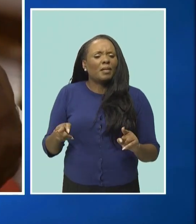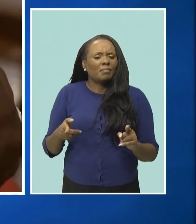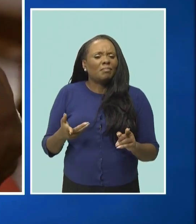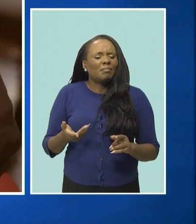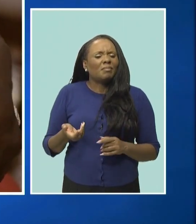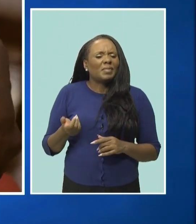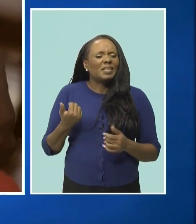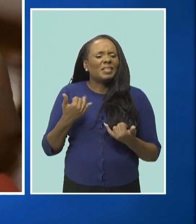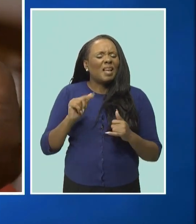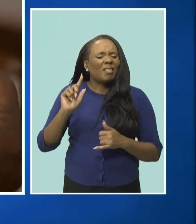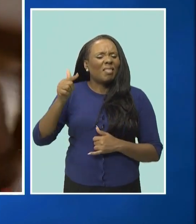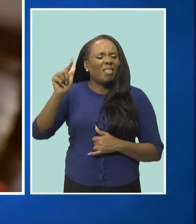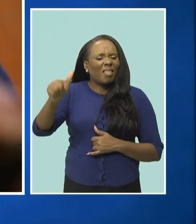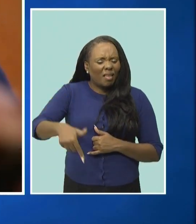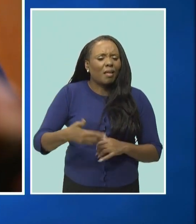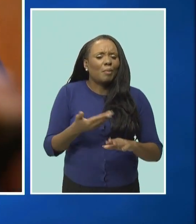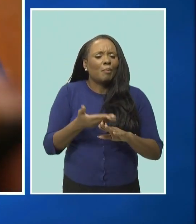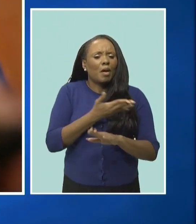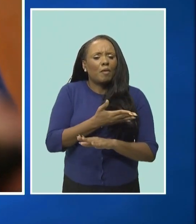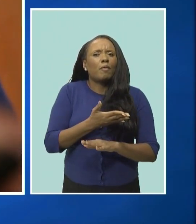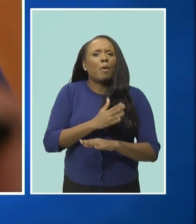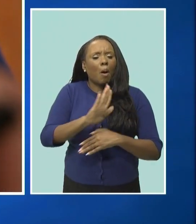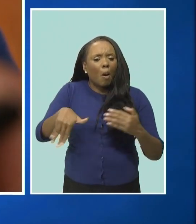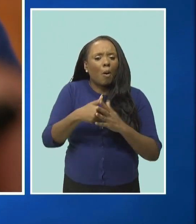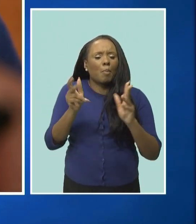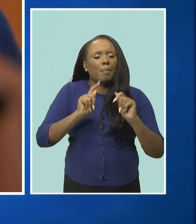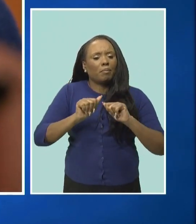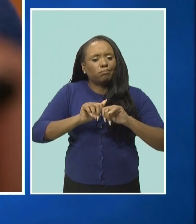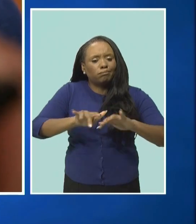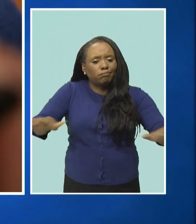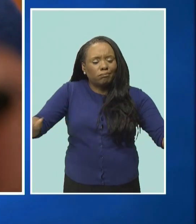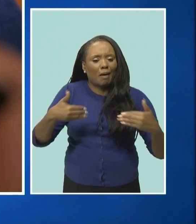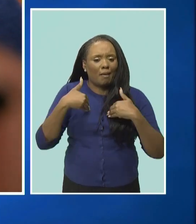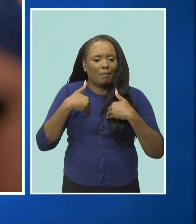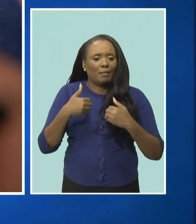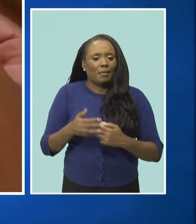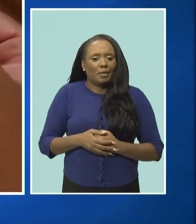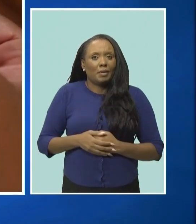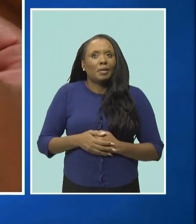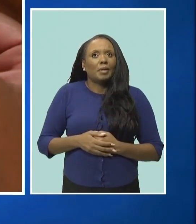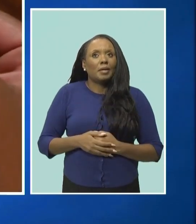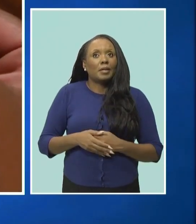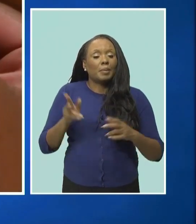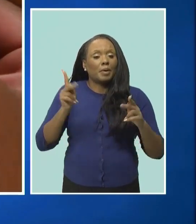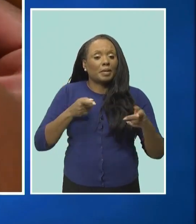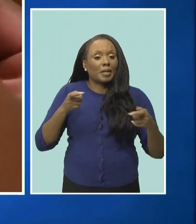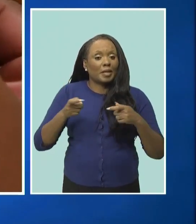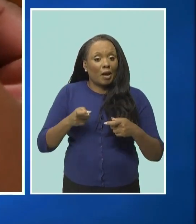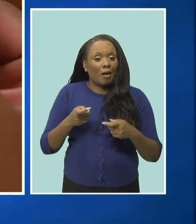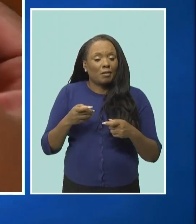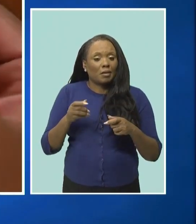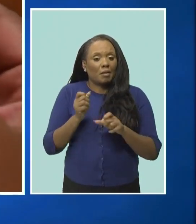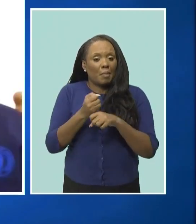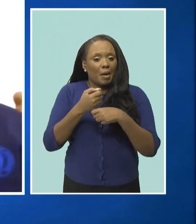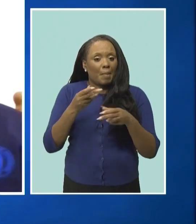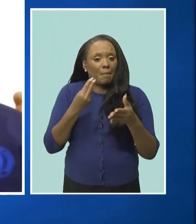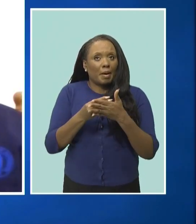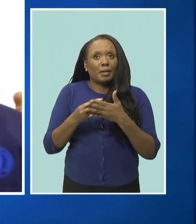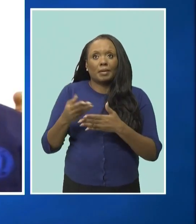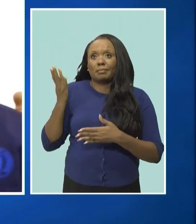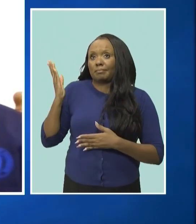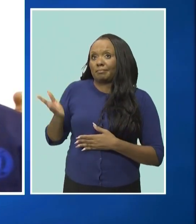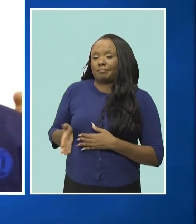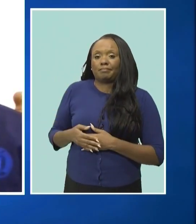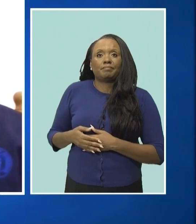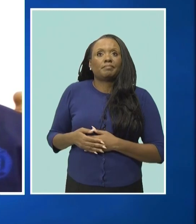gets one in their hand. Ms. Gibson says the change was overdue. She was a guest on CBC TV8's Morning Barbados. Every 5